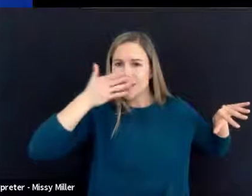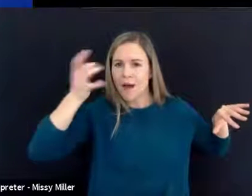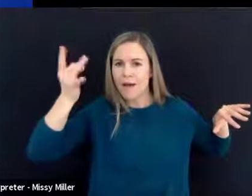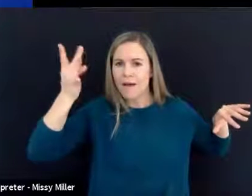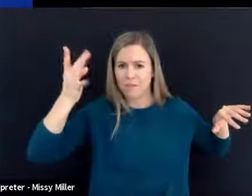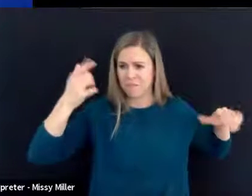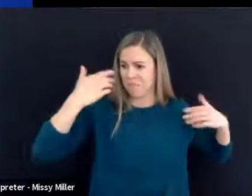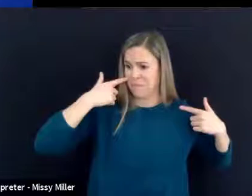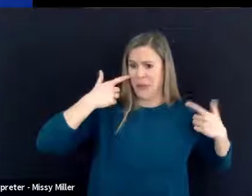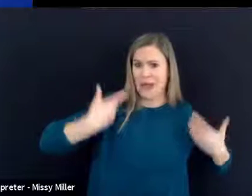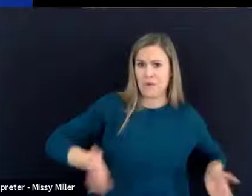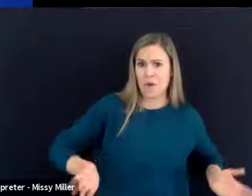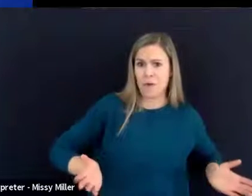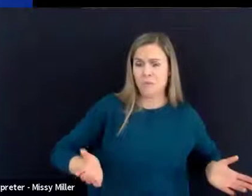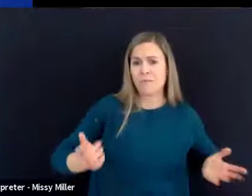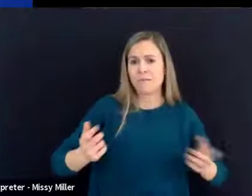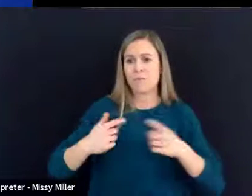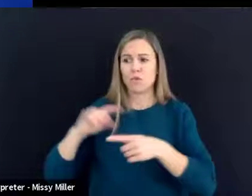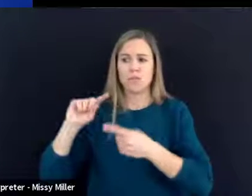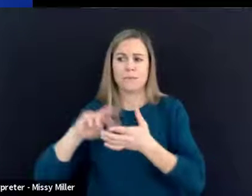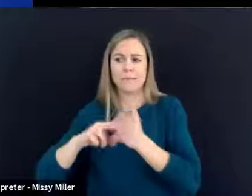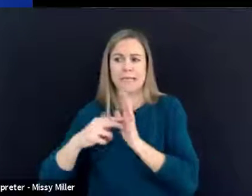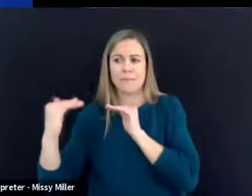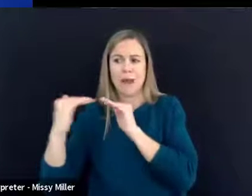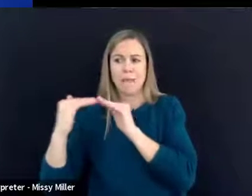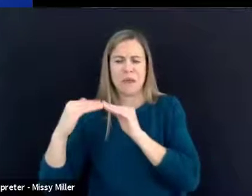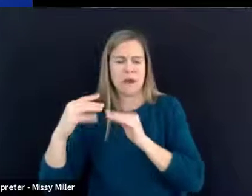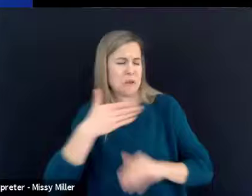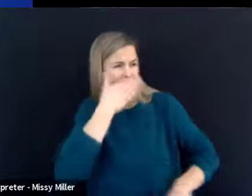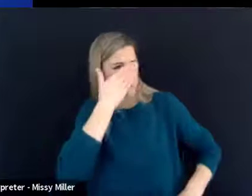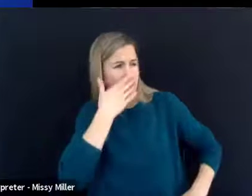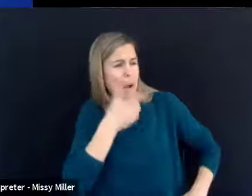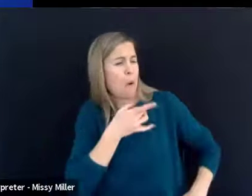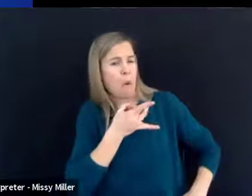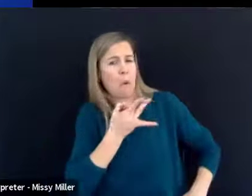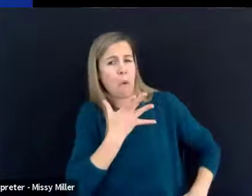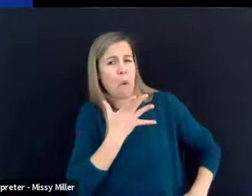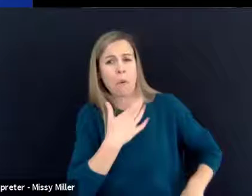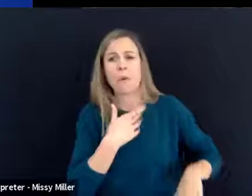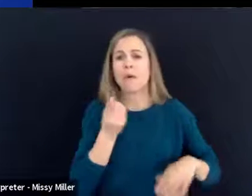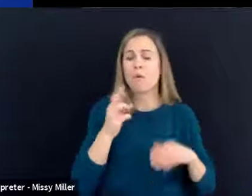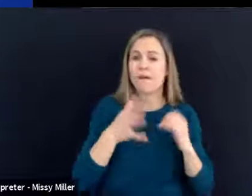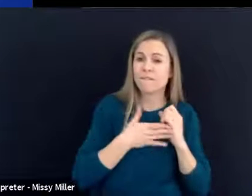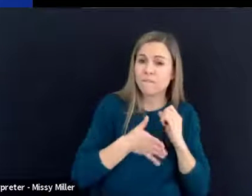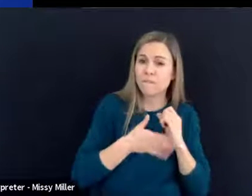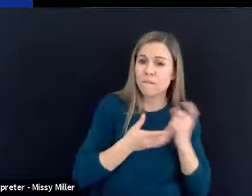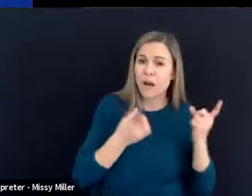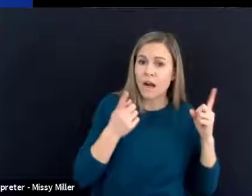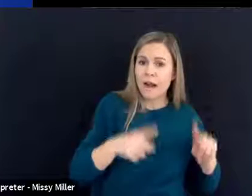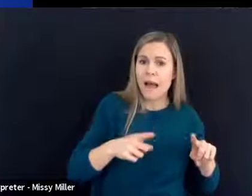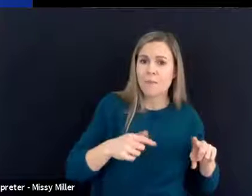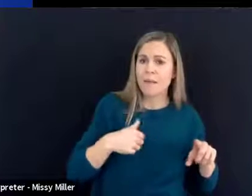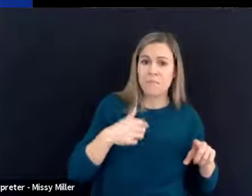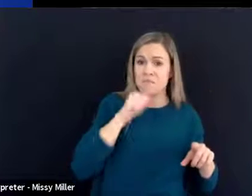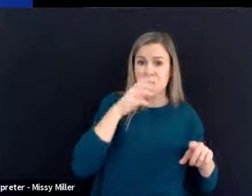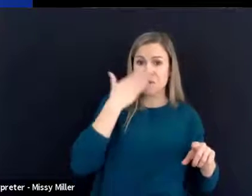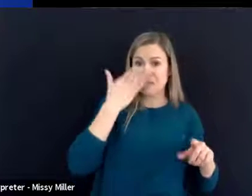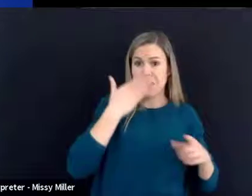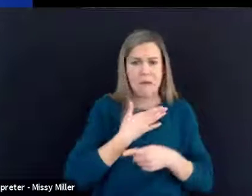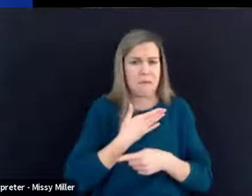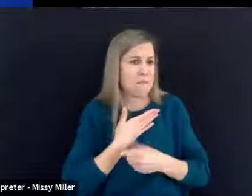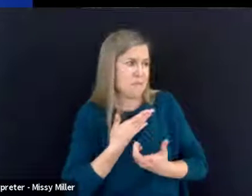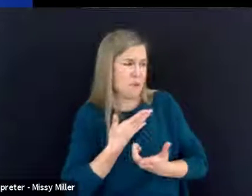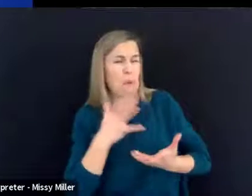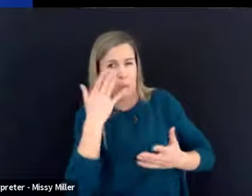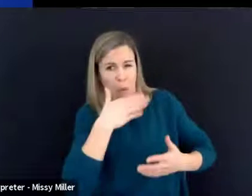be off-putting potentially to peers is body odor or passing gas. If their feet smell and